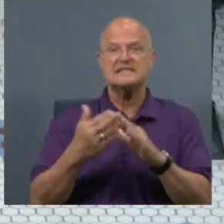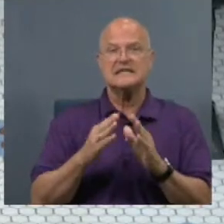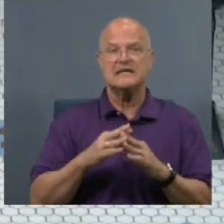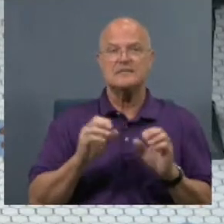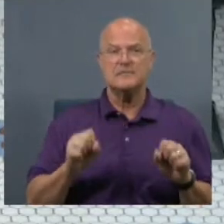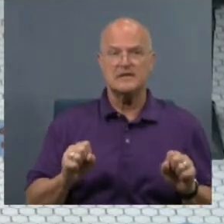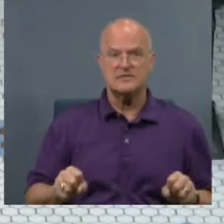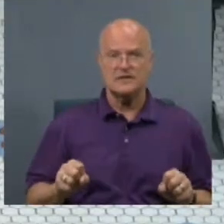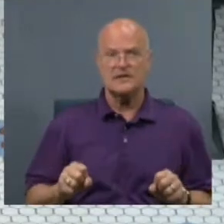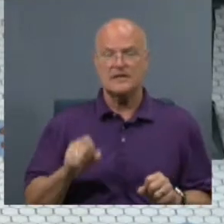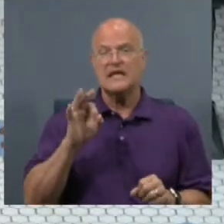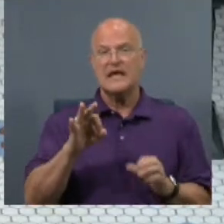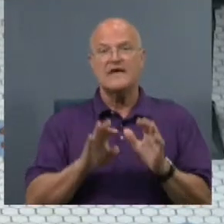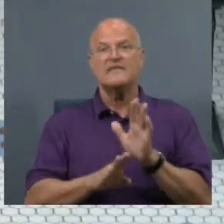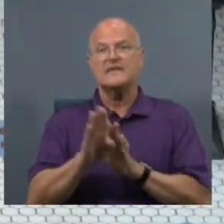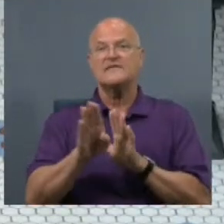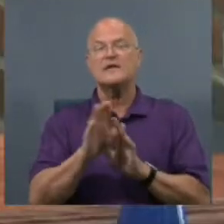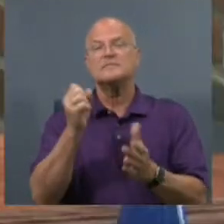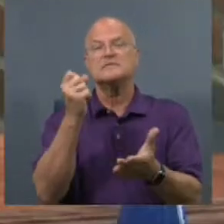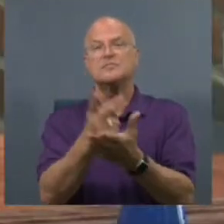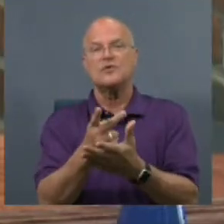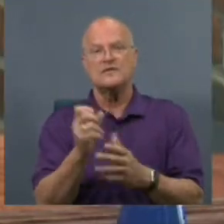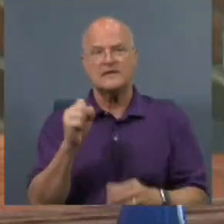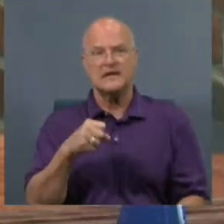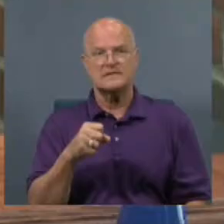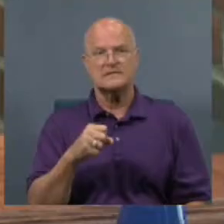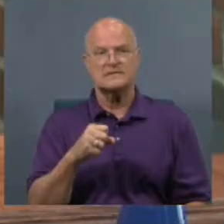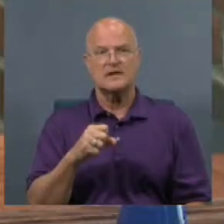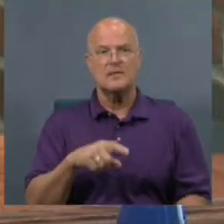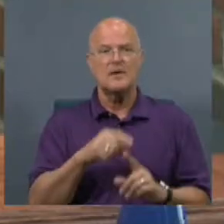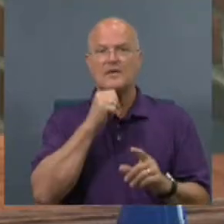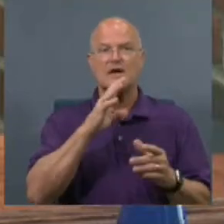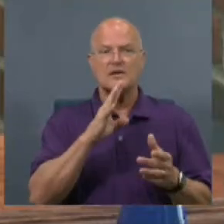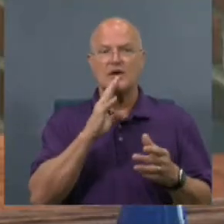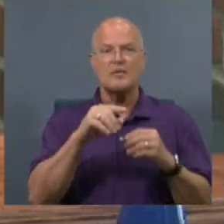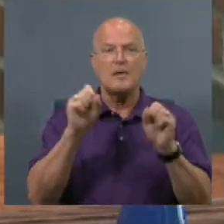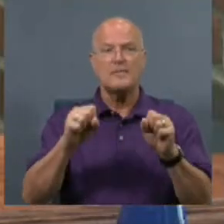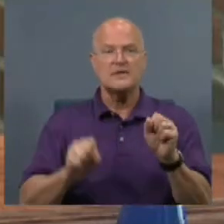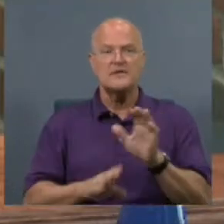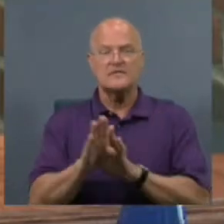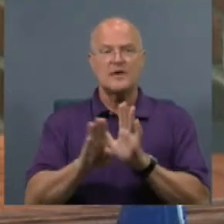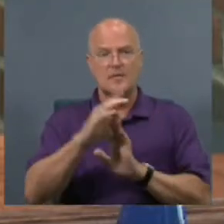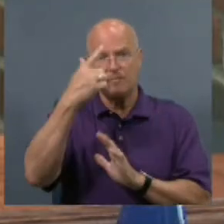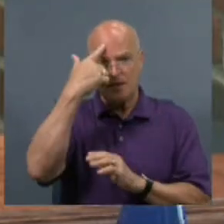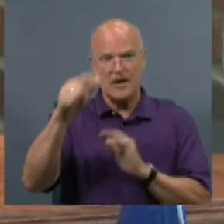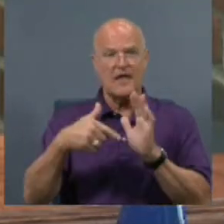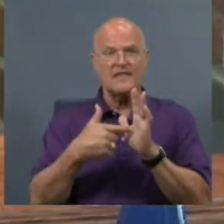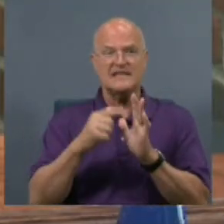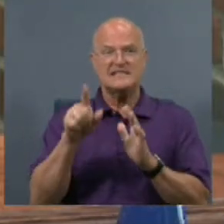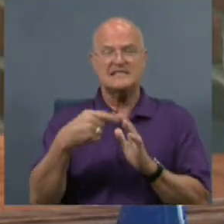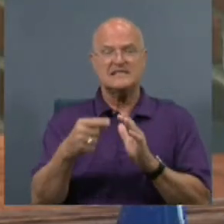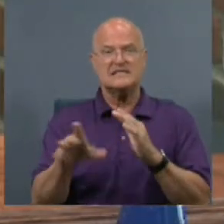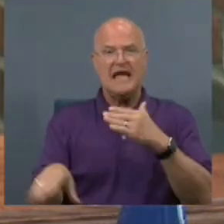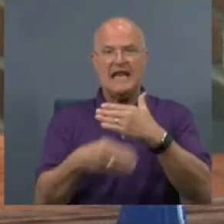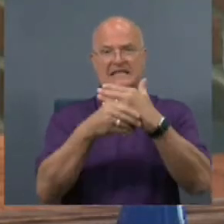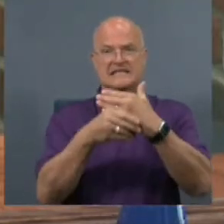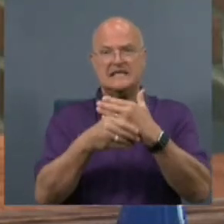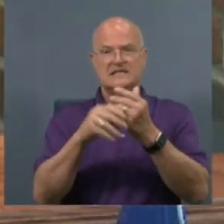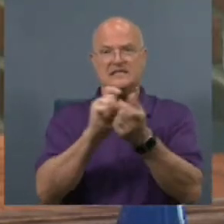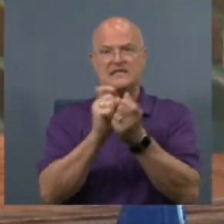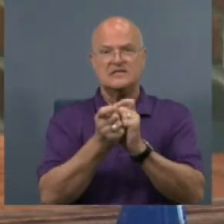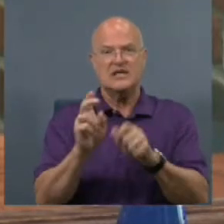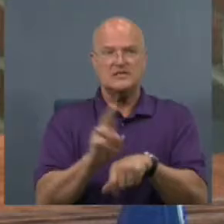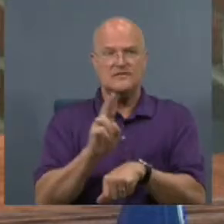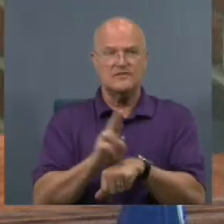Potentially. If the development is to be approved, yeah. Well, but we're not talking about a potential development because this is just an annexation and a change of